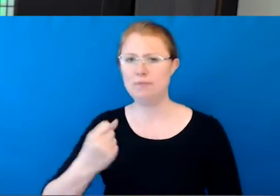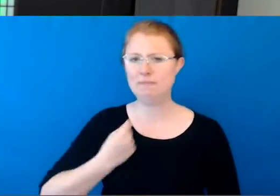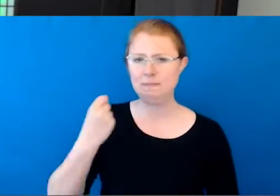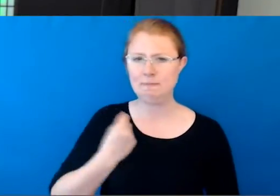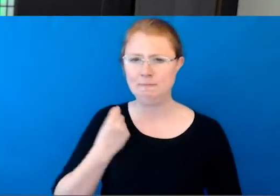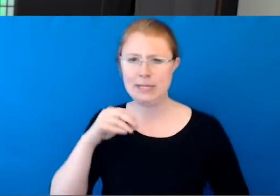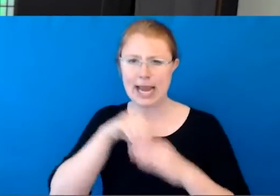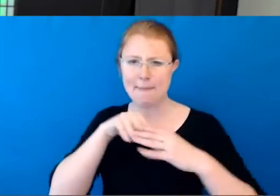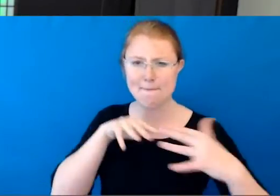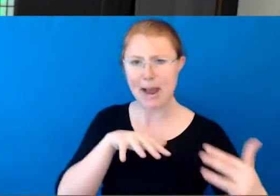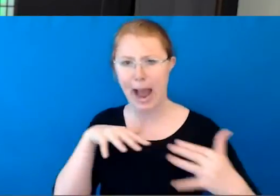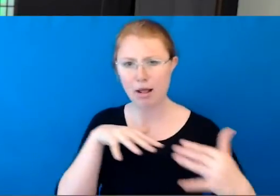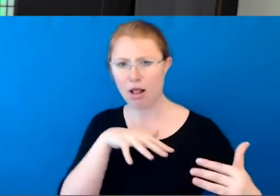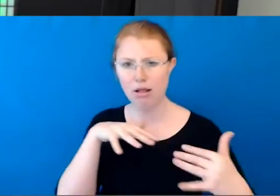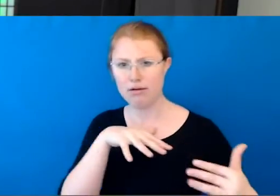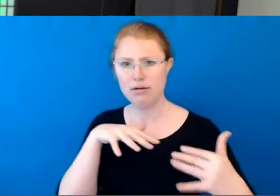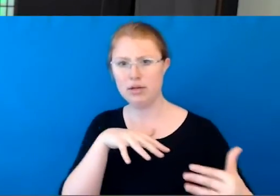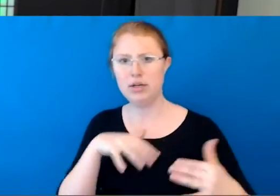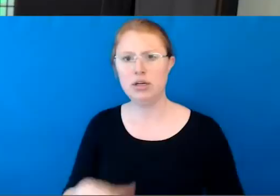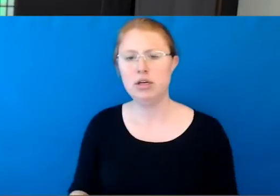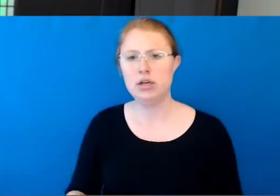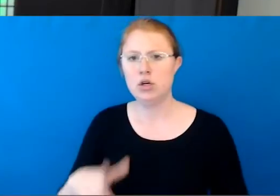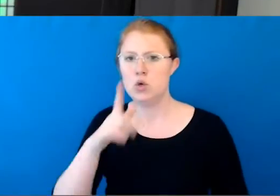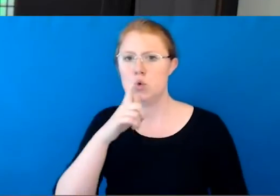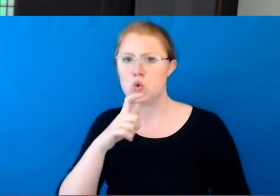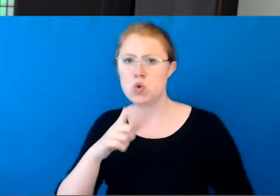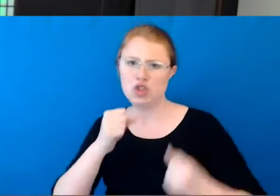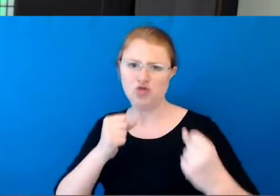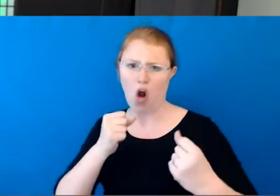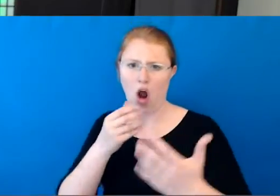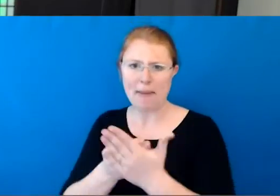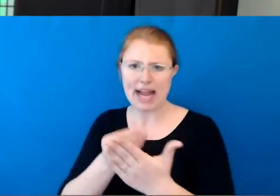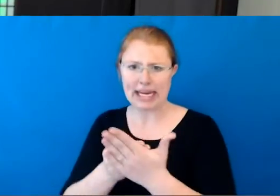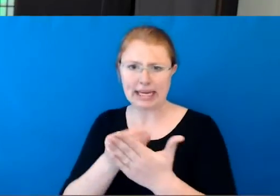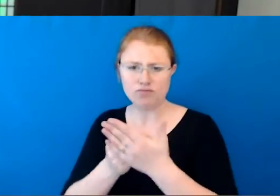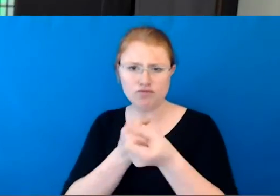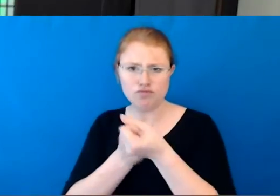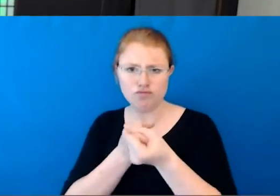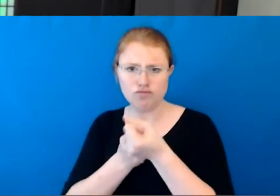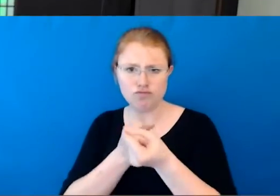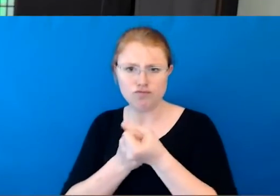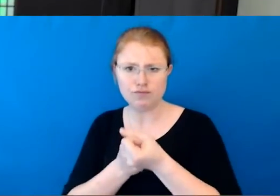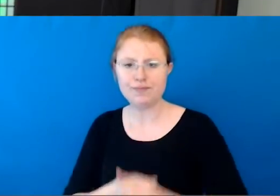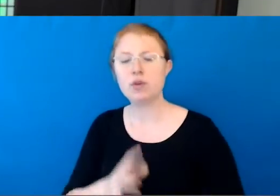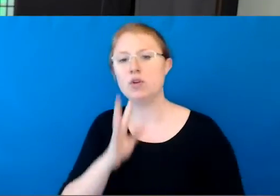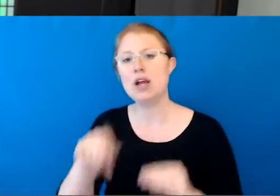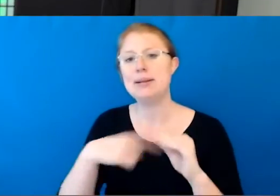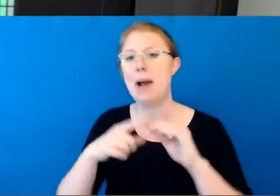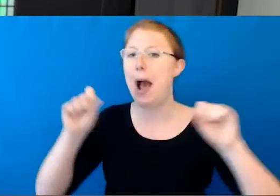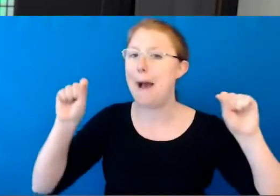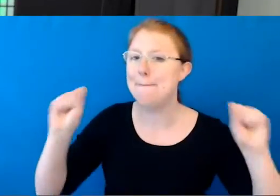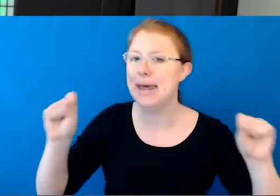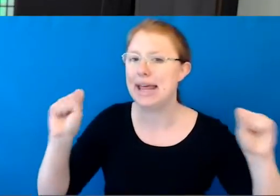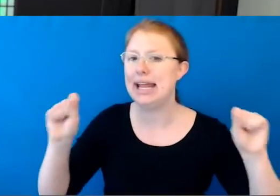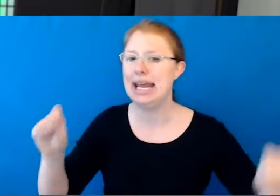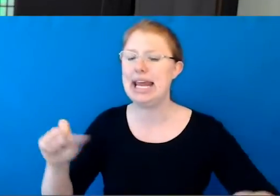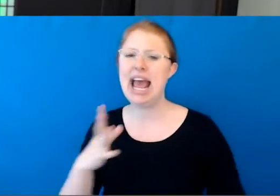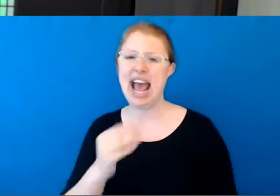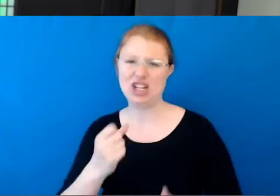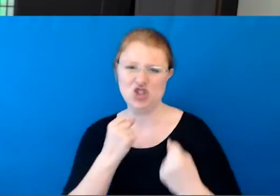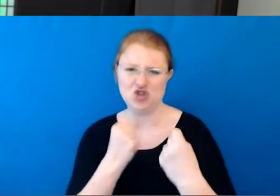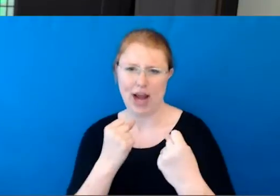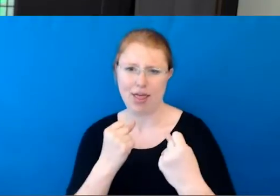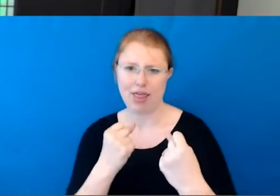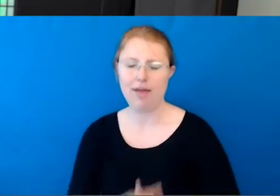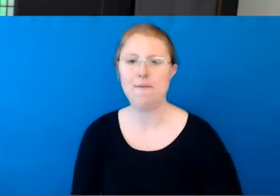or strong financially. The word speaks of ability, determination, and strength of character. So when we're looking